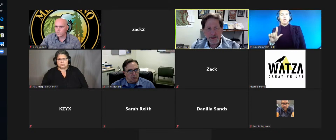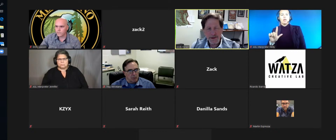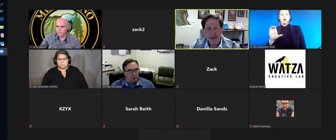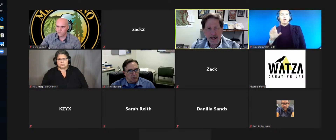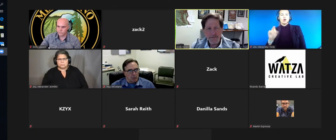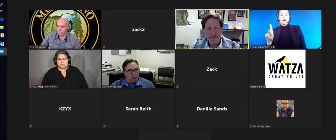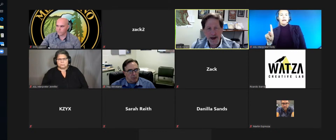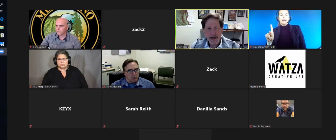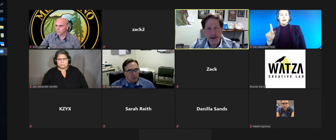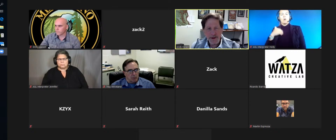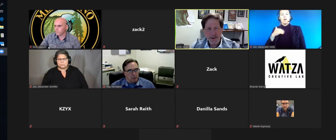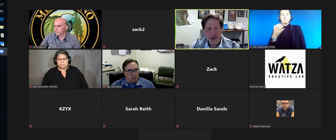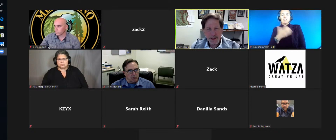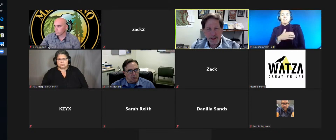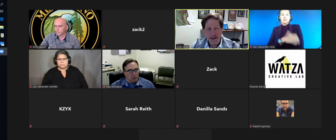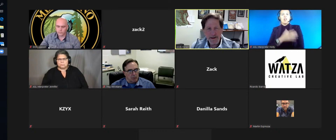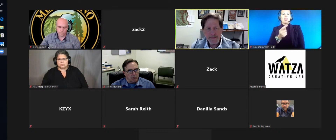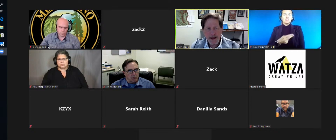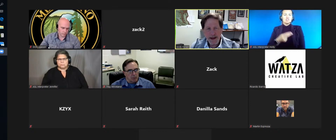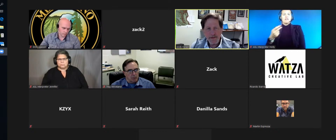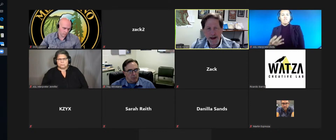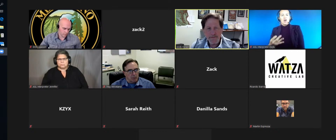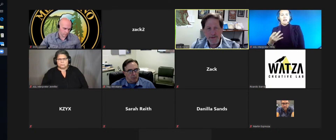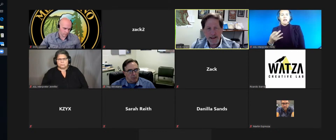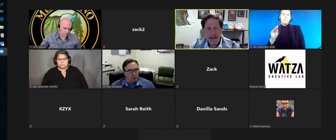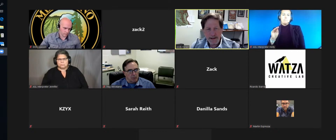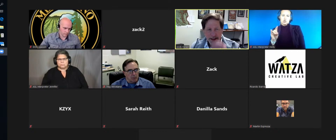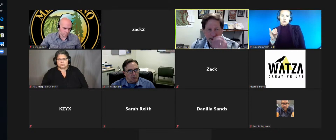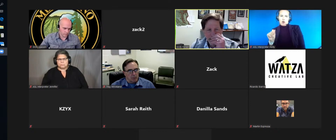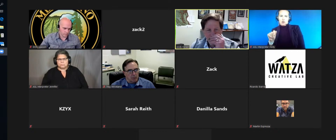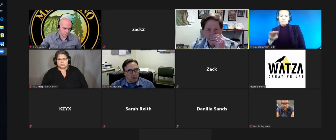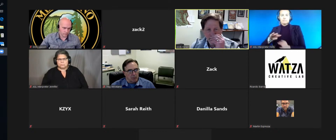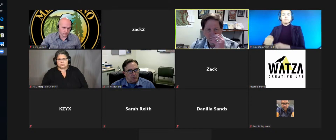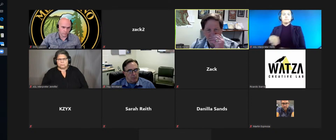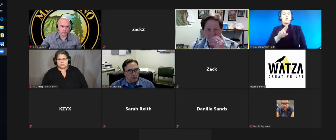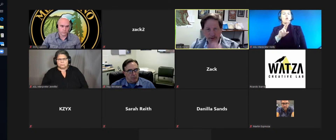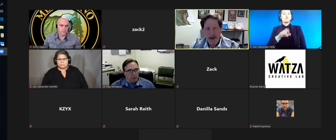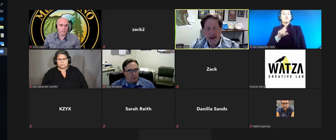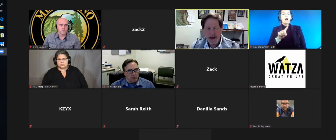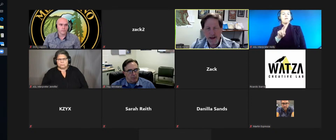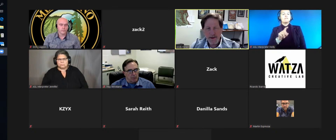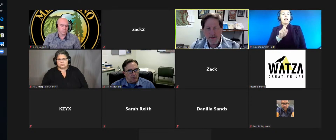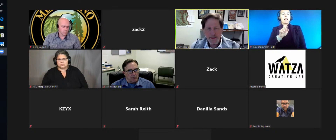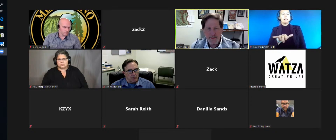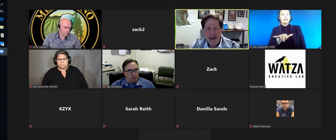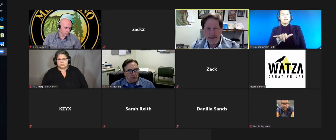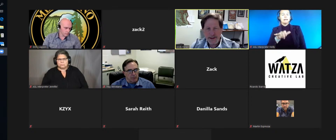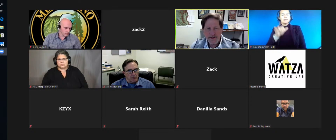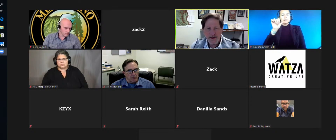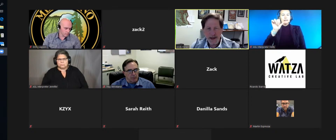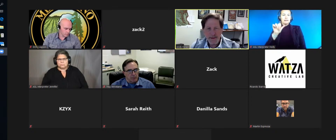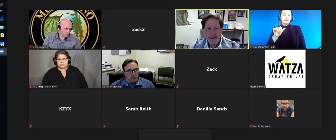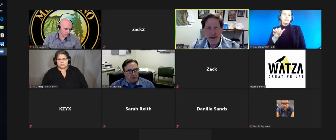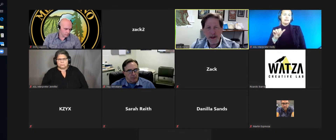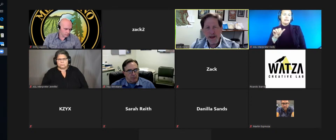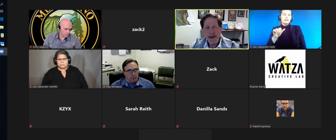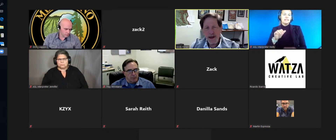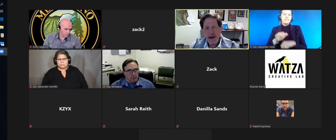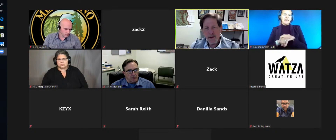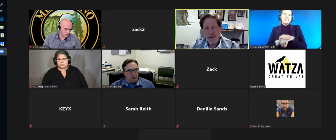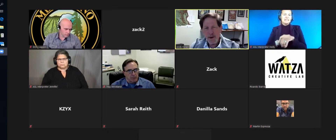on Thursday and Friday with Moderna. Round Valley Indian Health will have vaccines